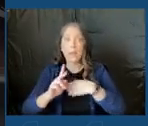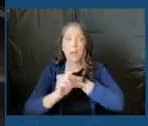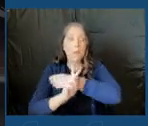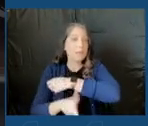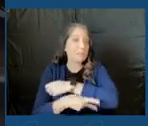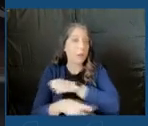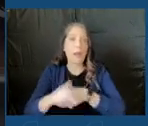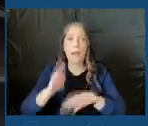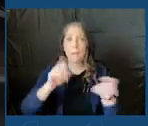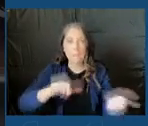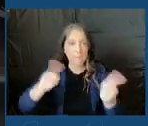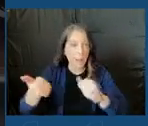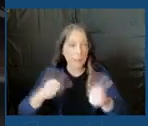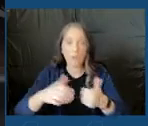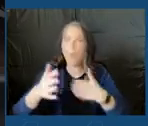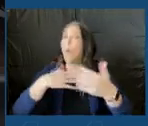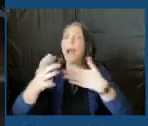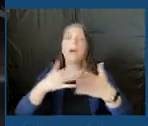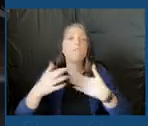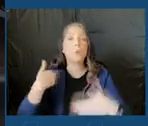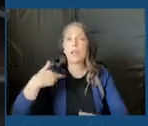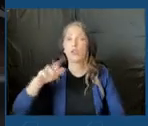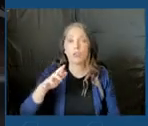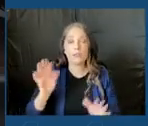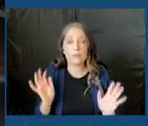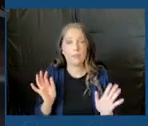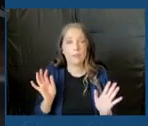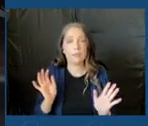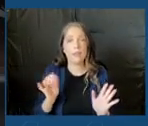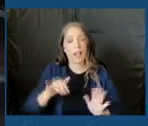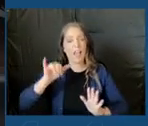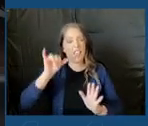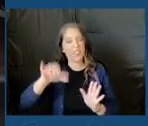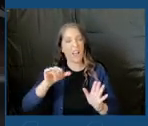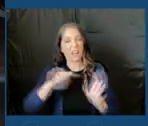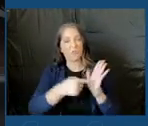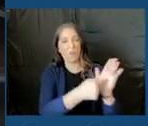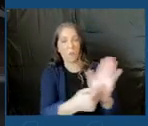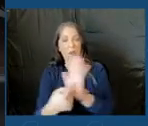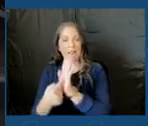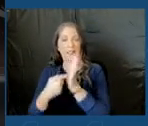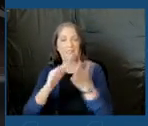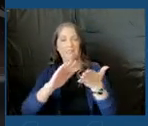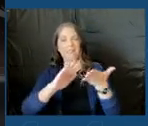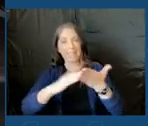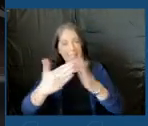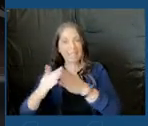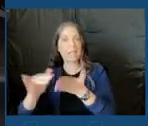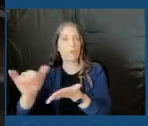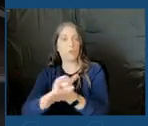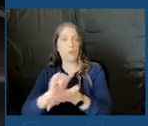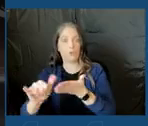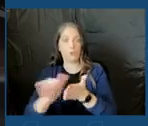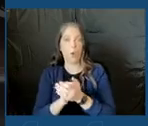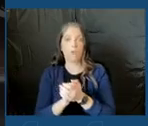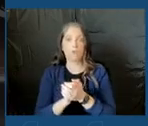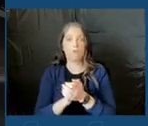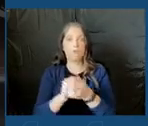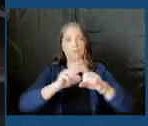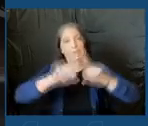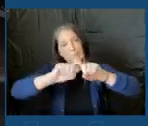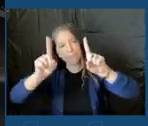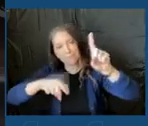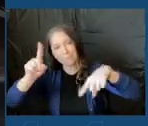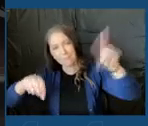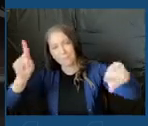whatever denomination, that's who they're talking. But this is a representative across the city of New York, of interdenominational. The only thing that we all agree